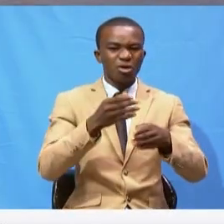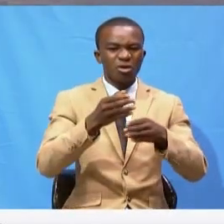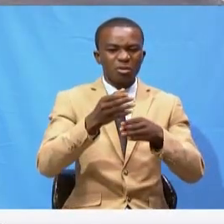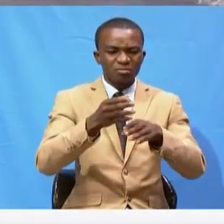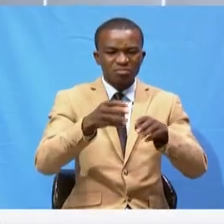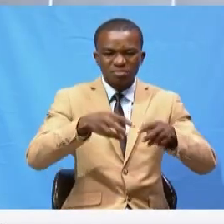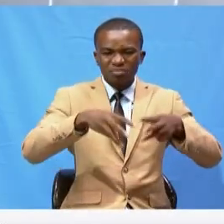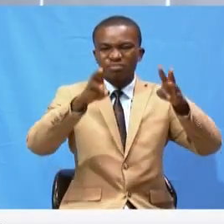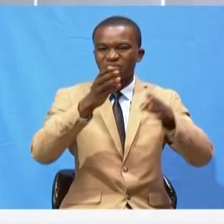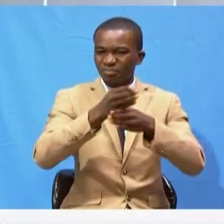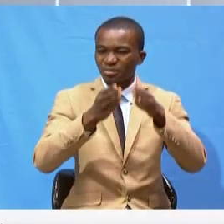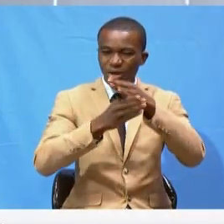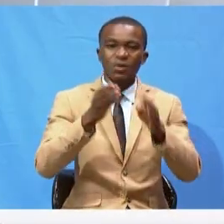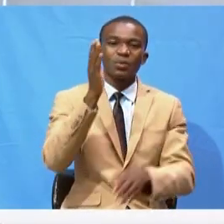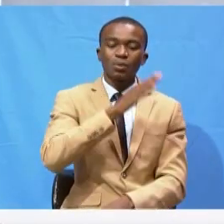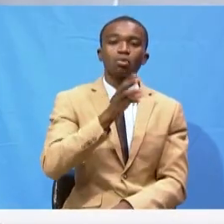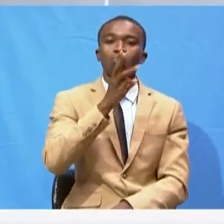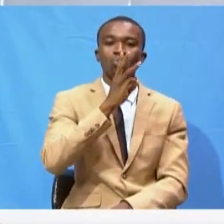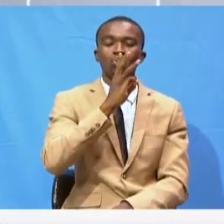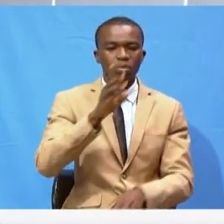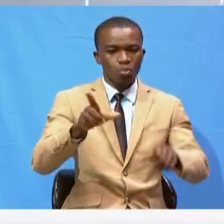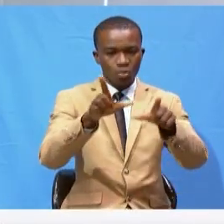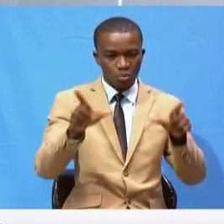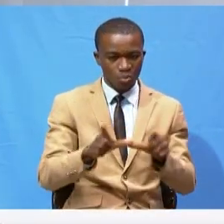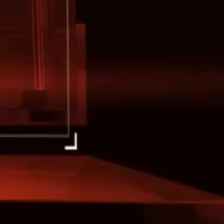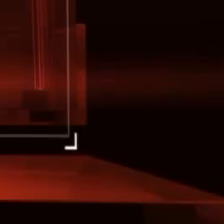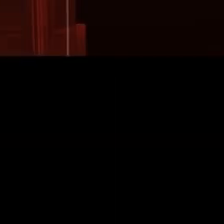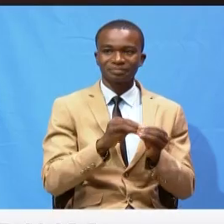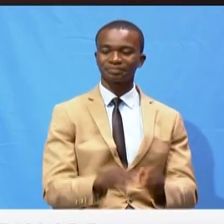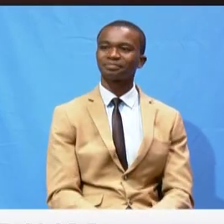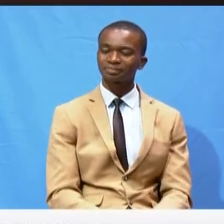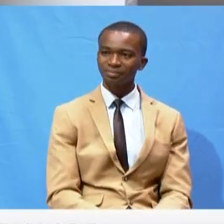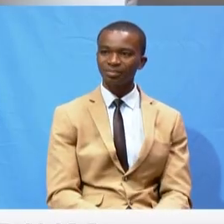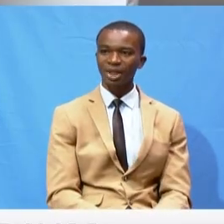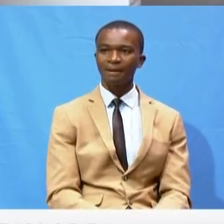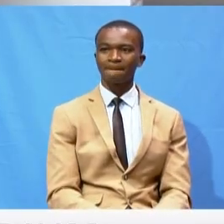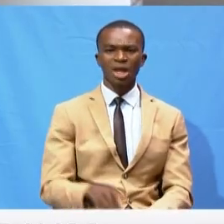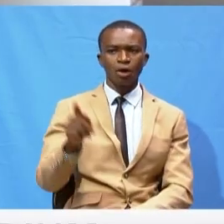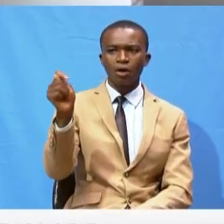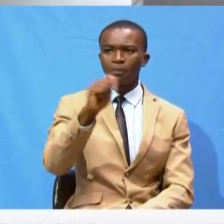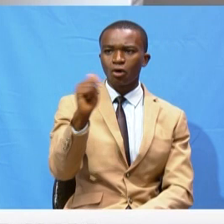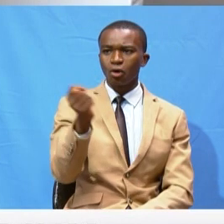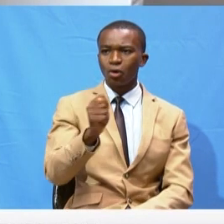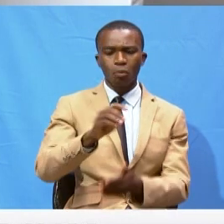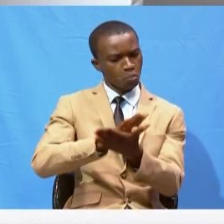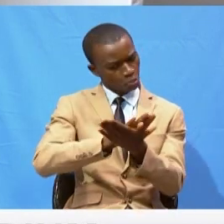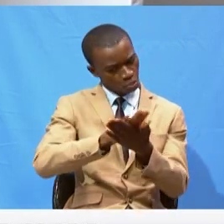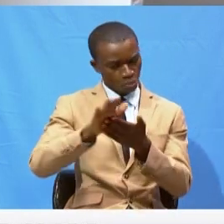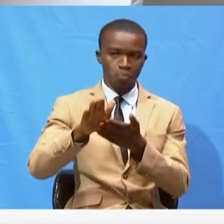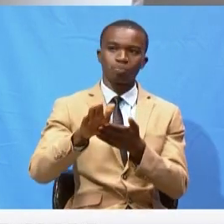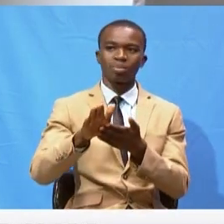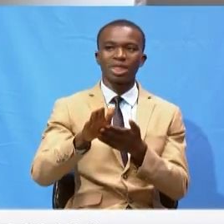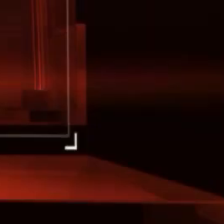Lake Tanganyika increased water levels hold fish market construction. And DK Stadium construction